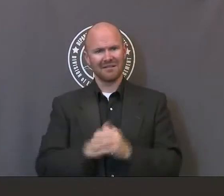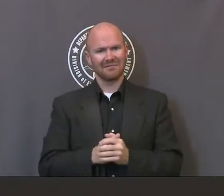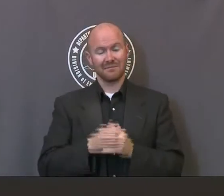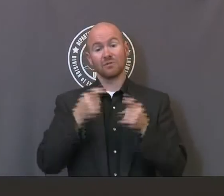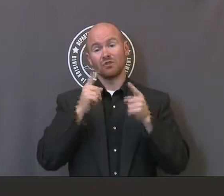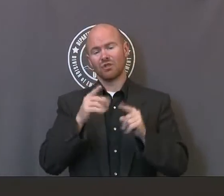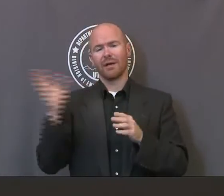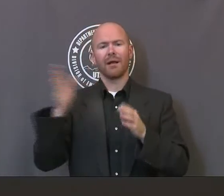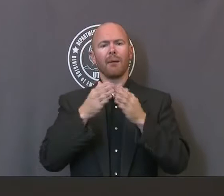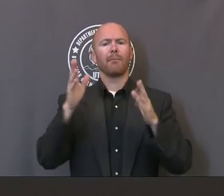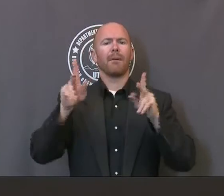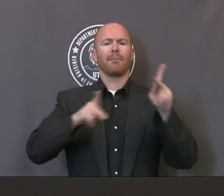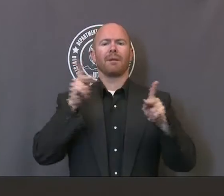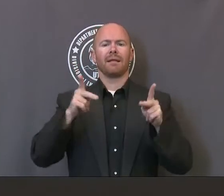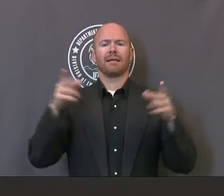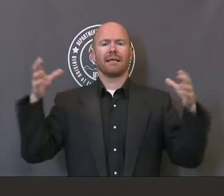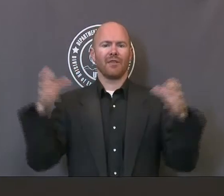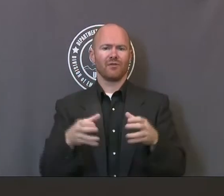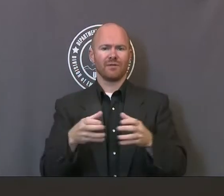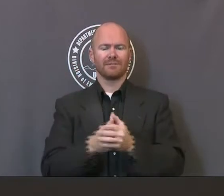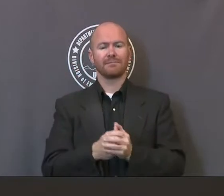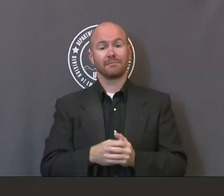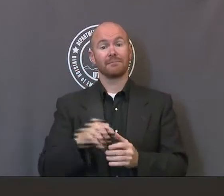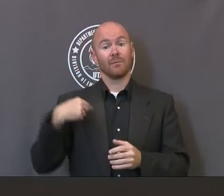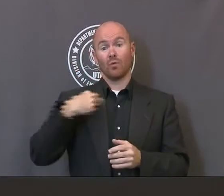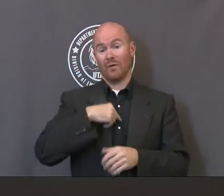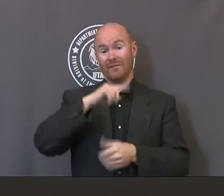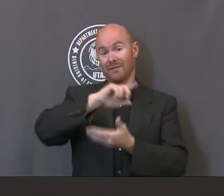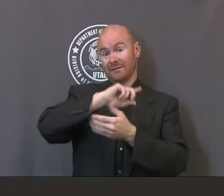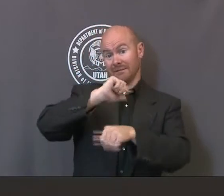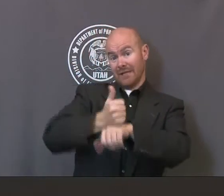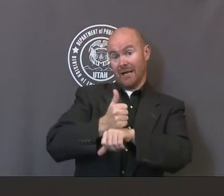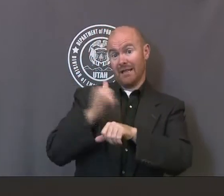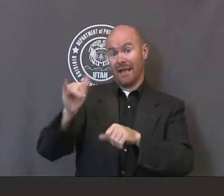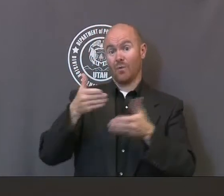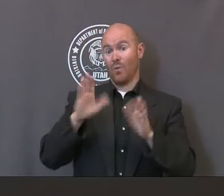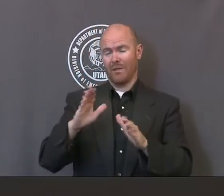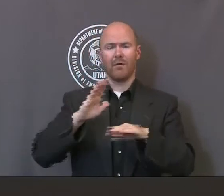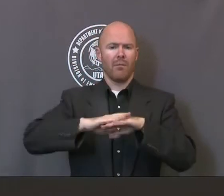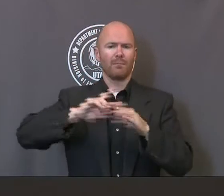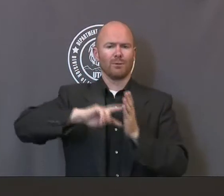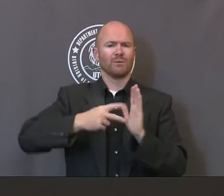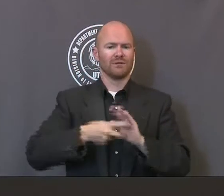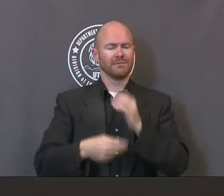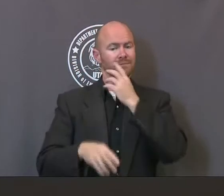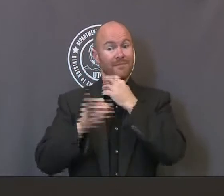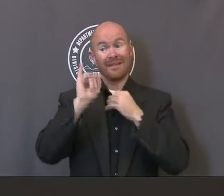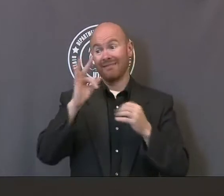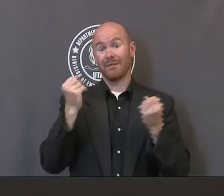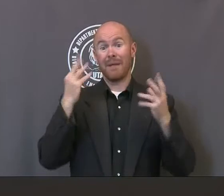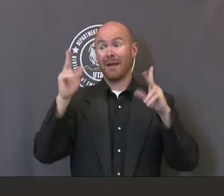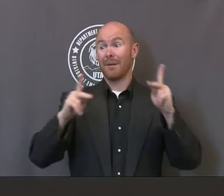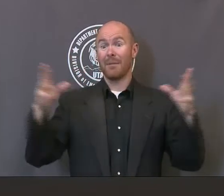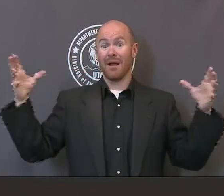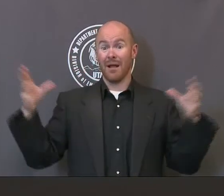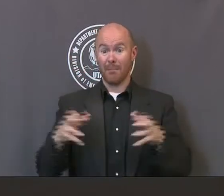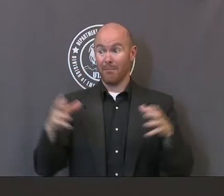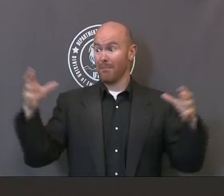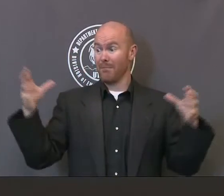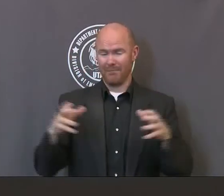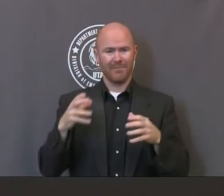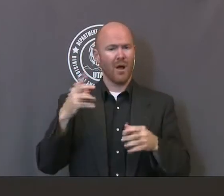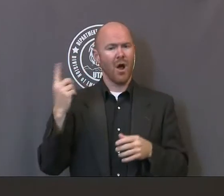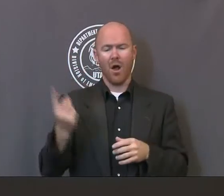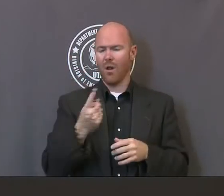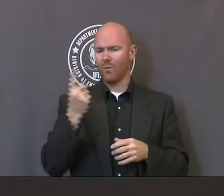public gatherings take place. That's designed that way on purpose so that when we have large groups of people coming together, we can